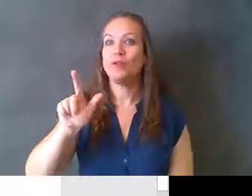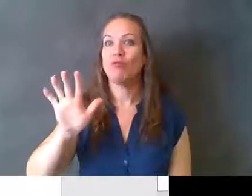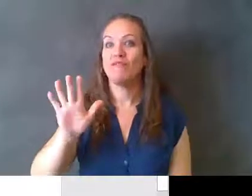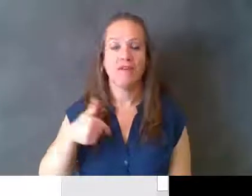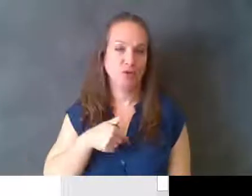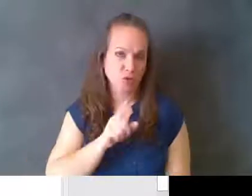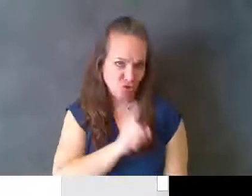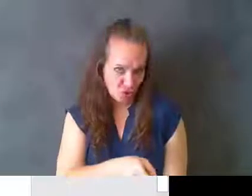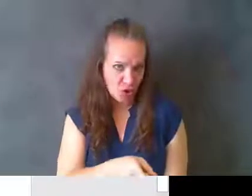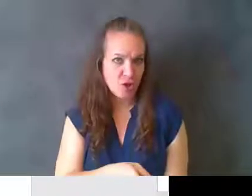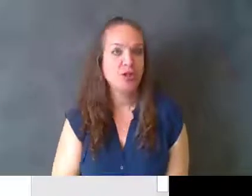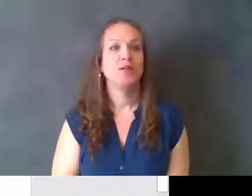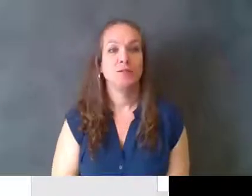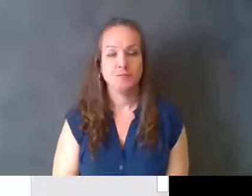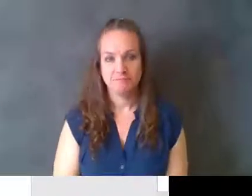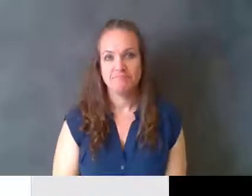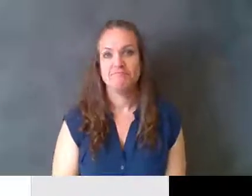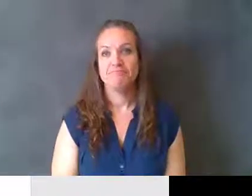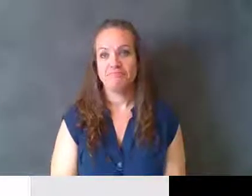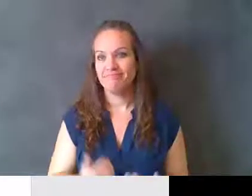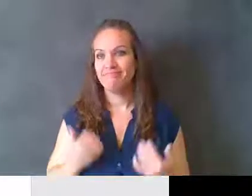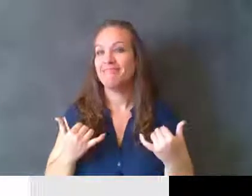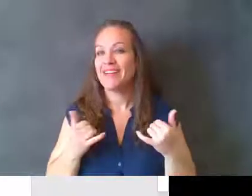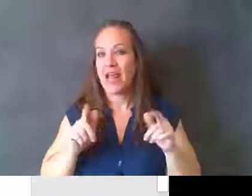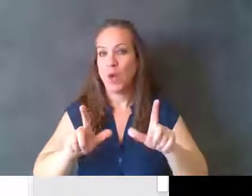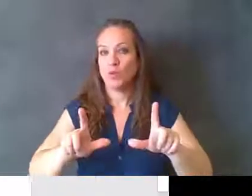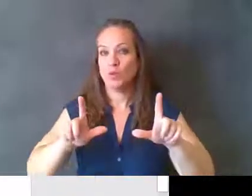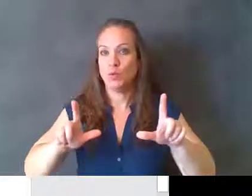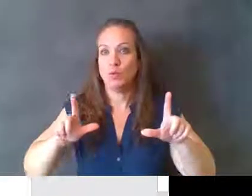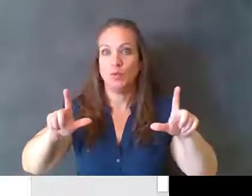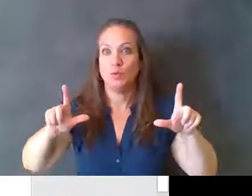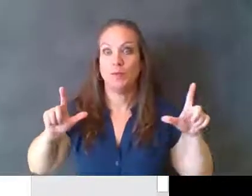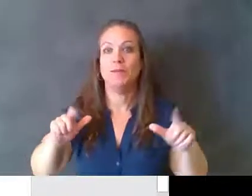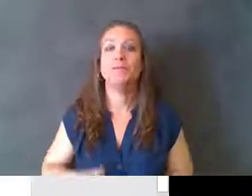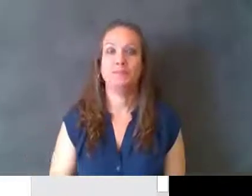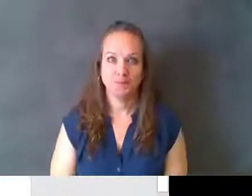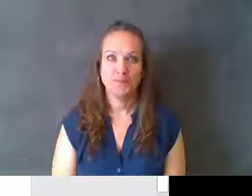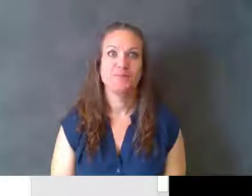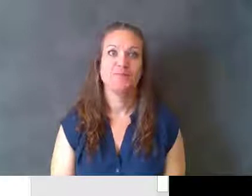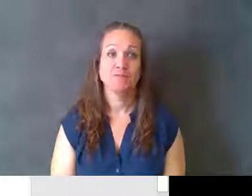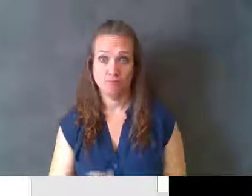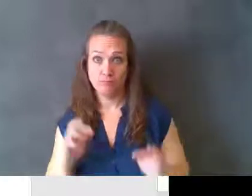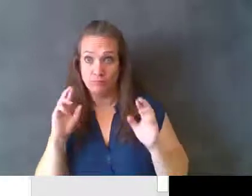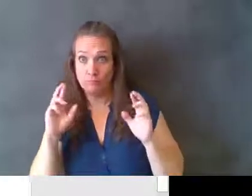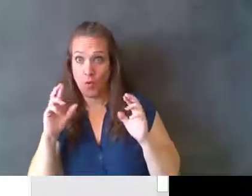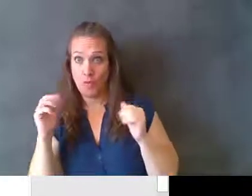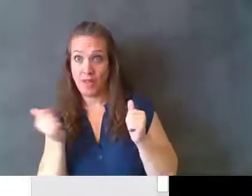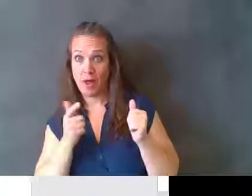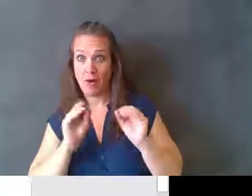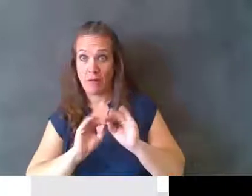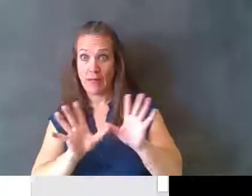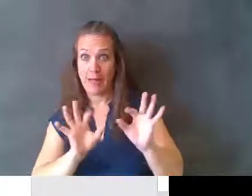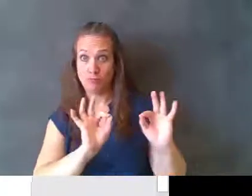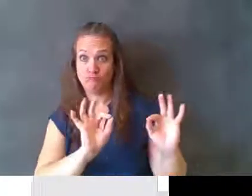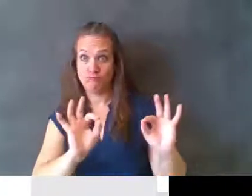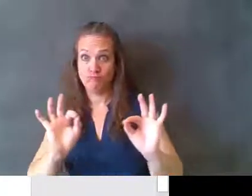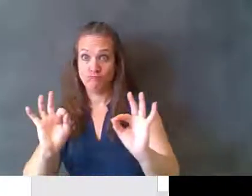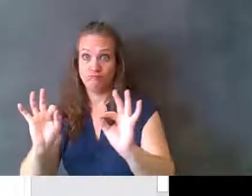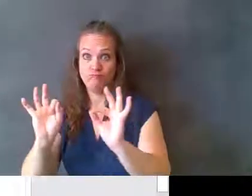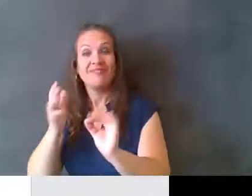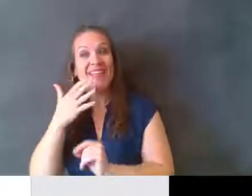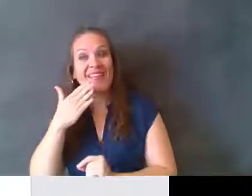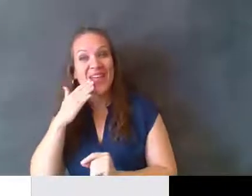is zooming in just on my document. It will not zoom in on my ribbon, so hopefully you guys can see that better. Perfect. Thank you for the